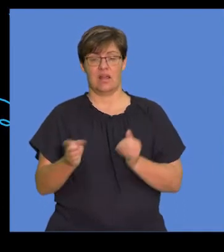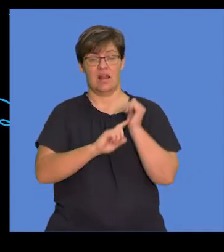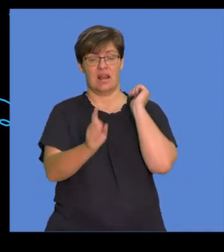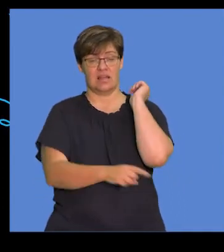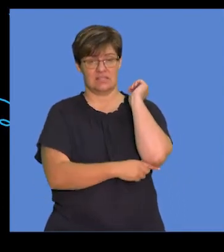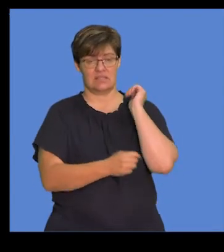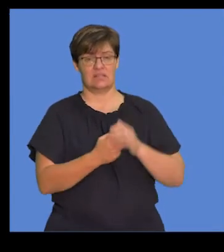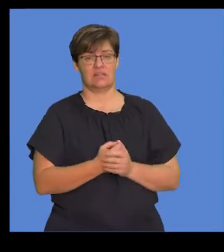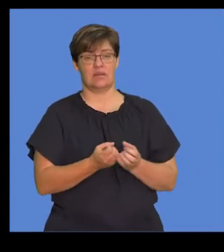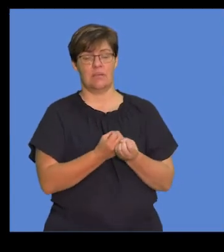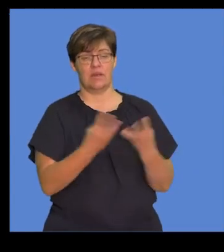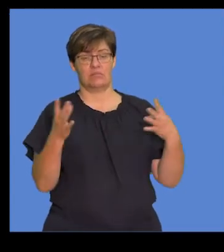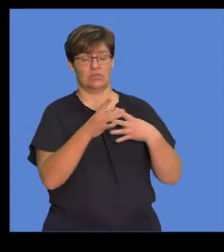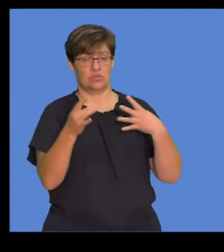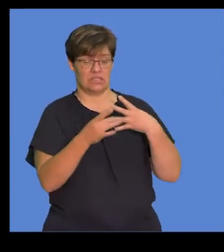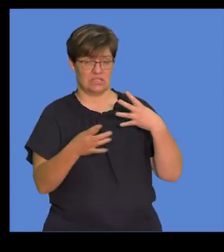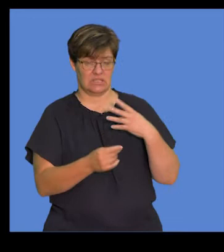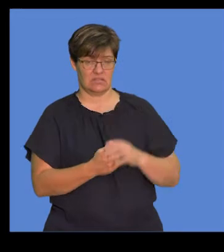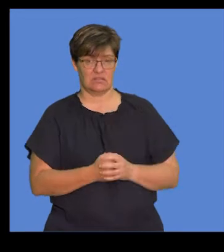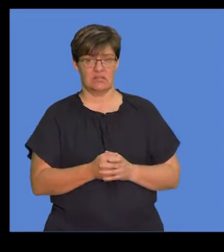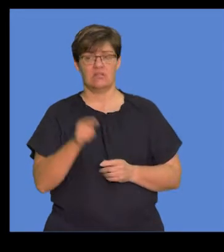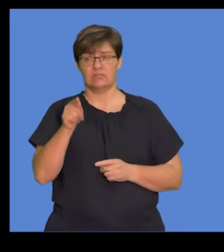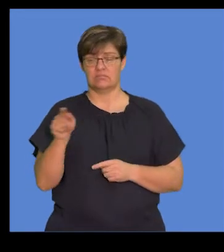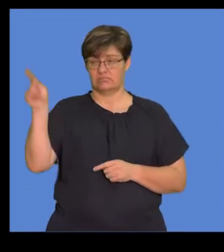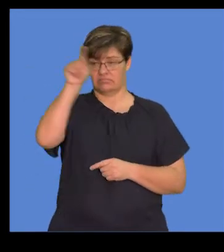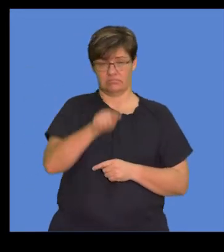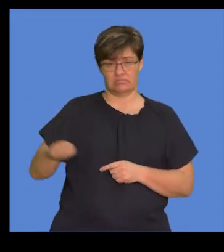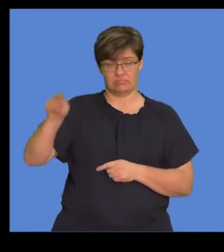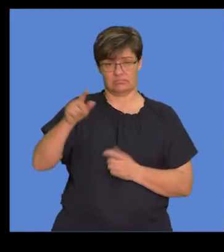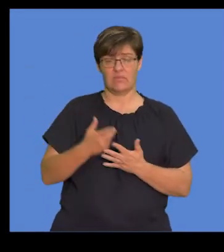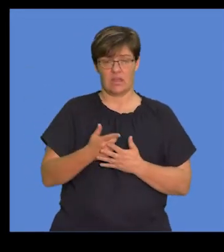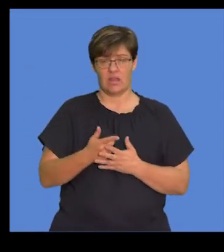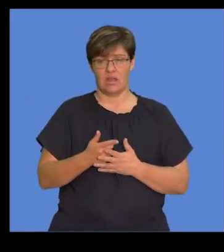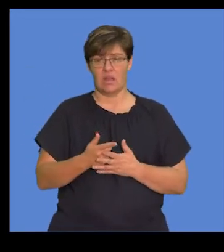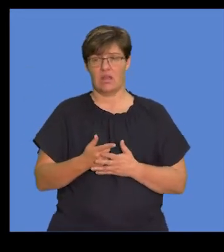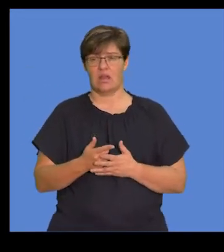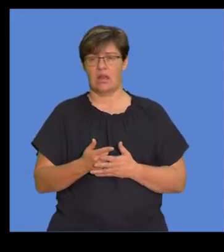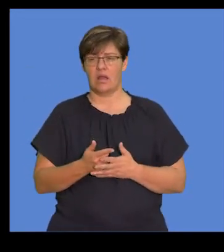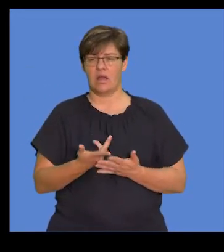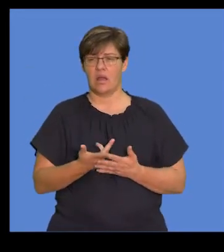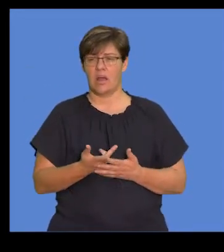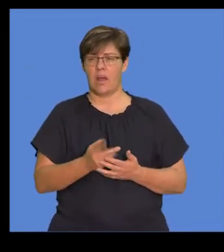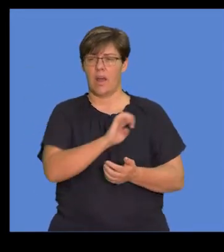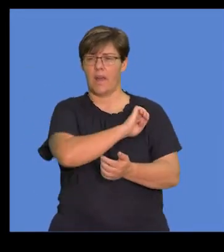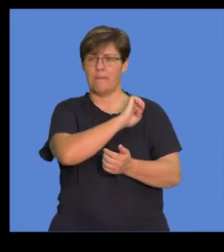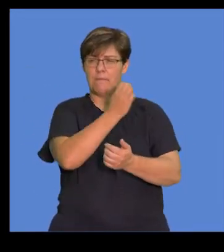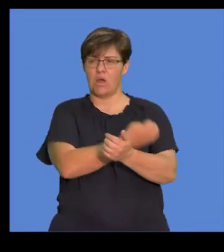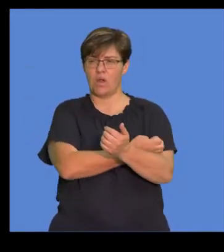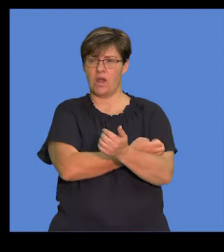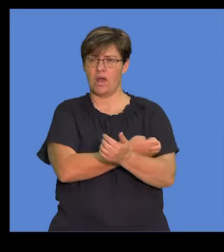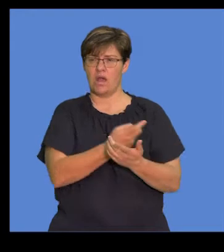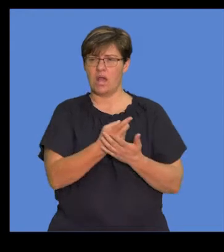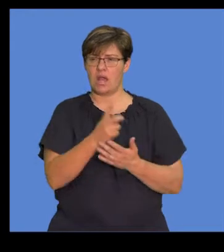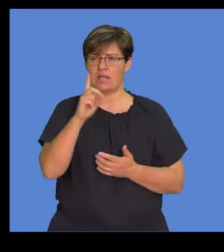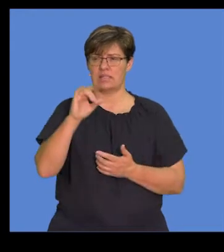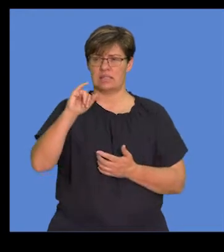Right, and then the last one, multiple choice for the segment. In the circuit alongside, the power dissipated by the